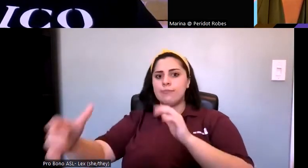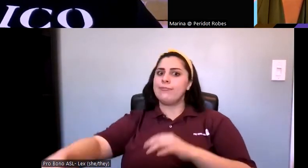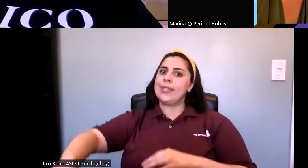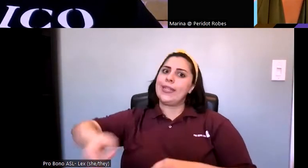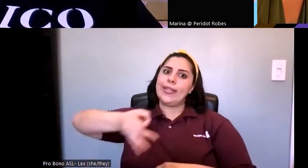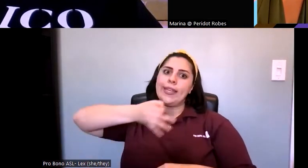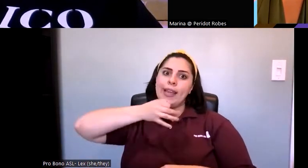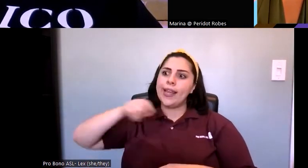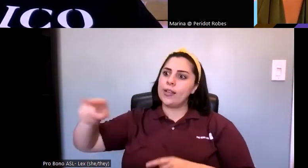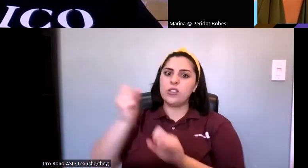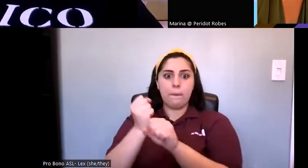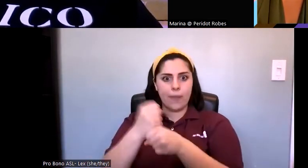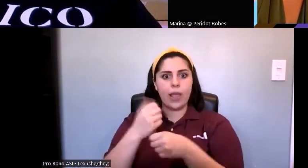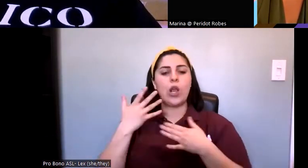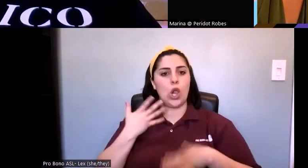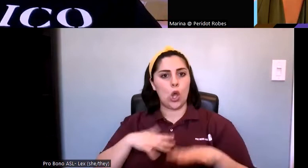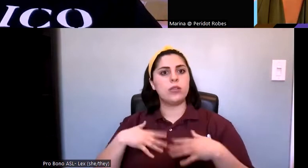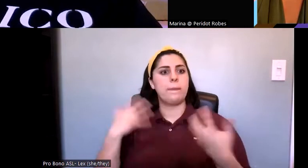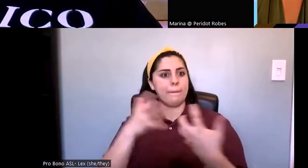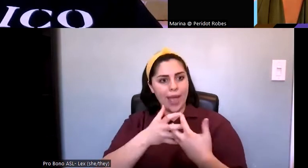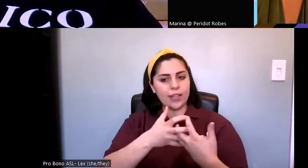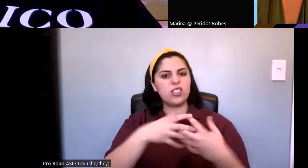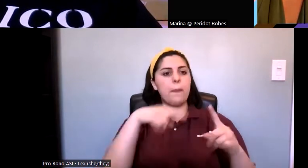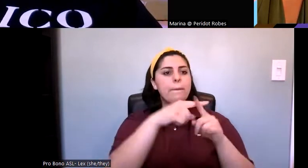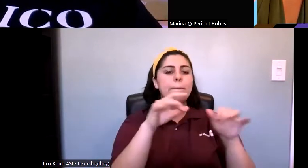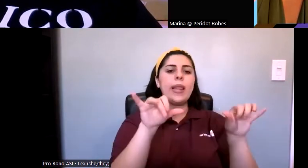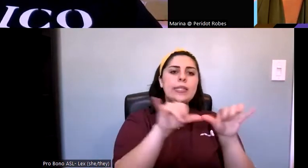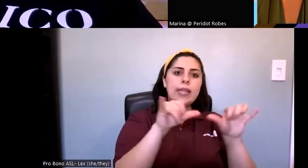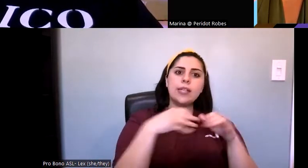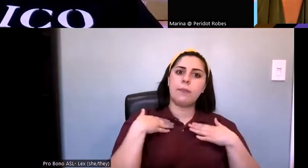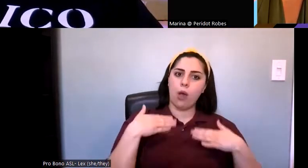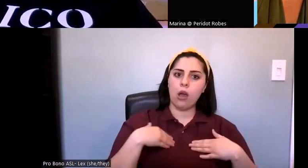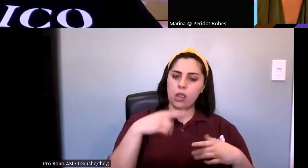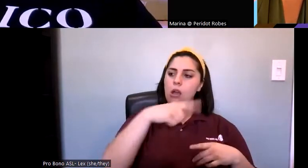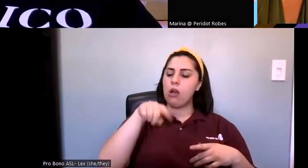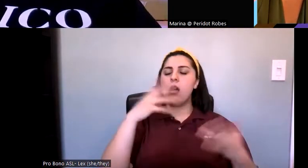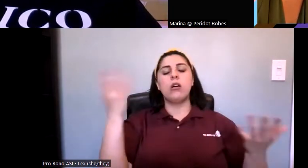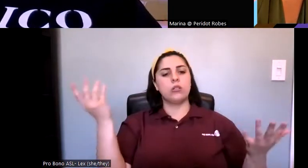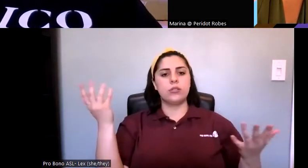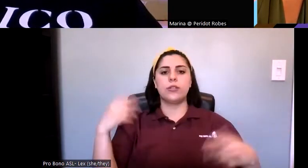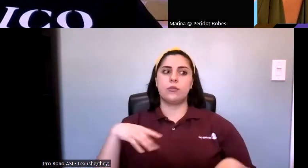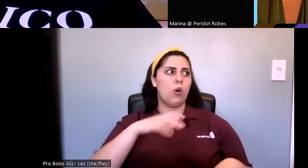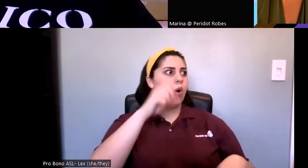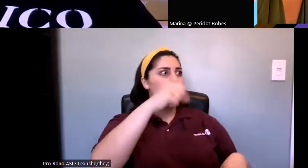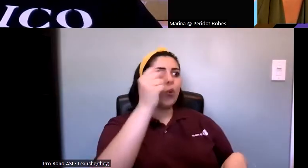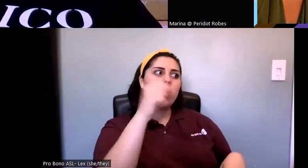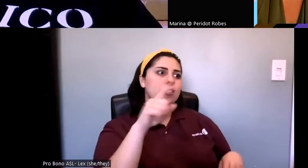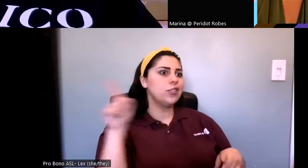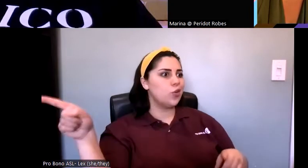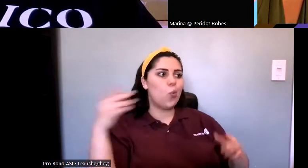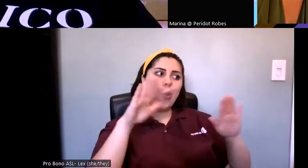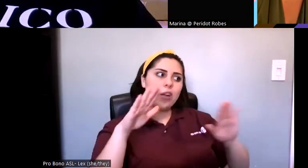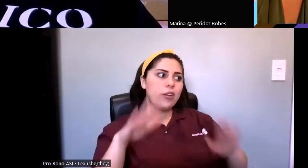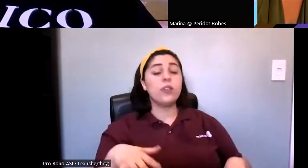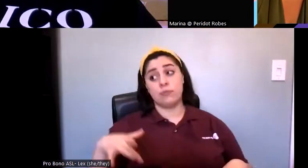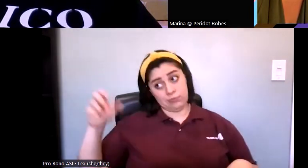size body. Yeah, she's wonderful. I love her so much. Her and Marcy Guevara, yeah, they're